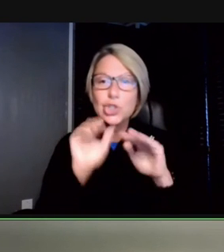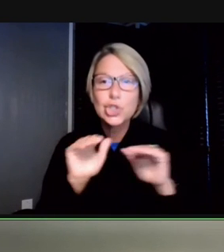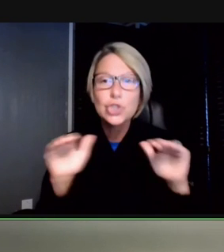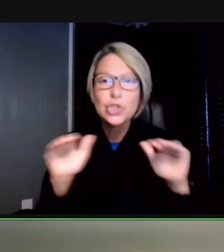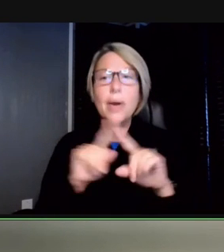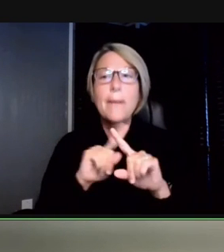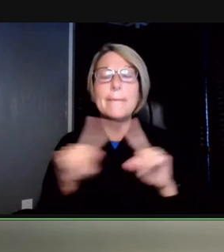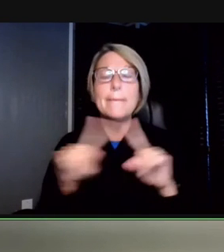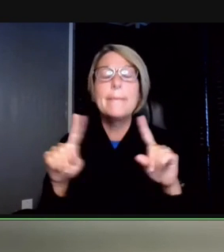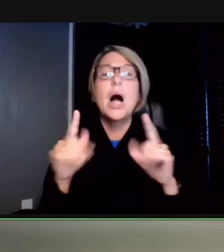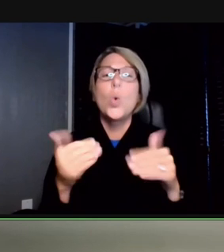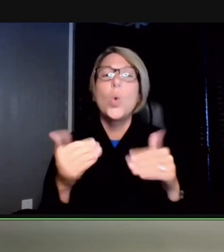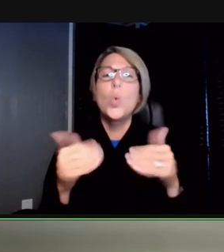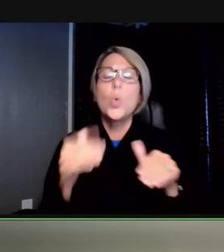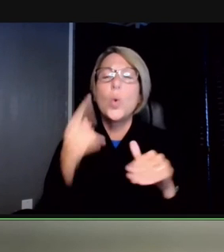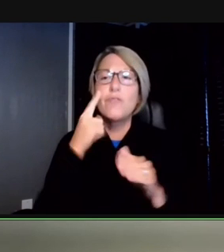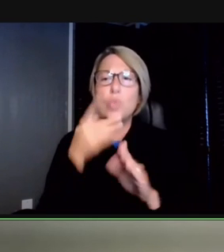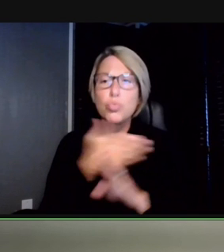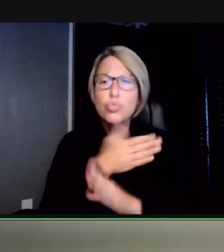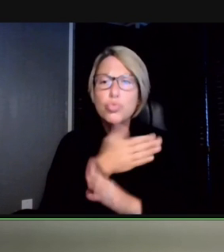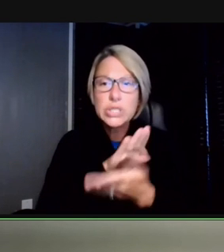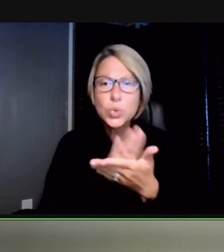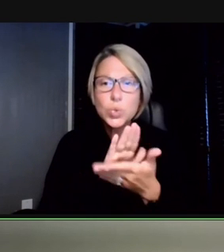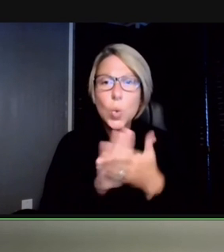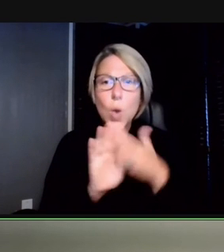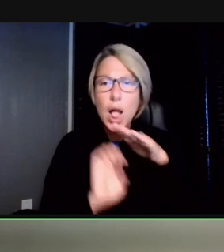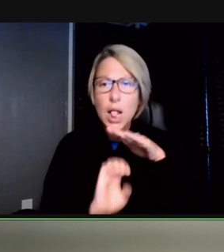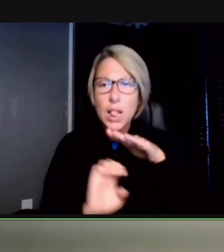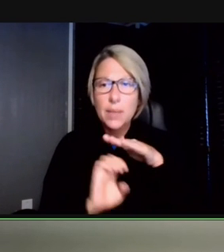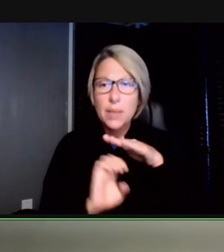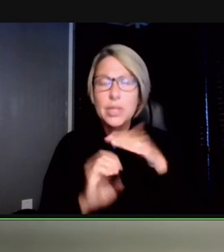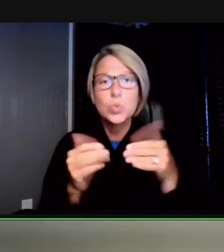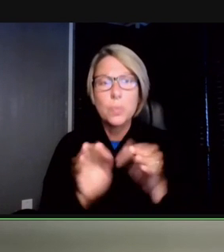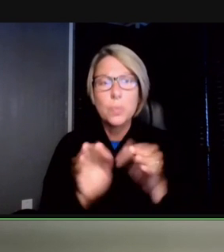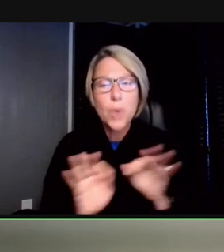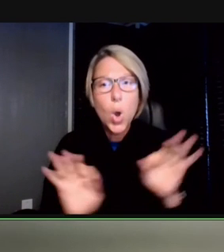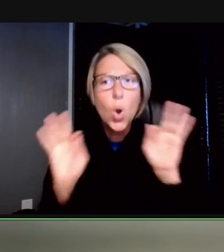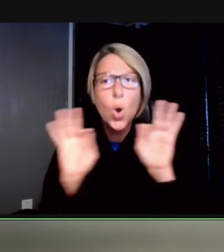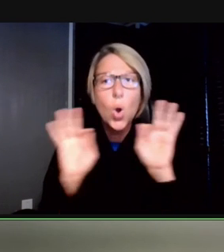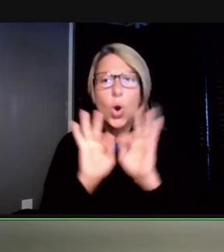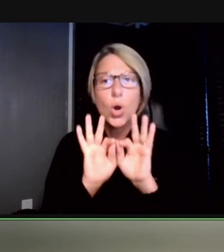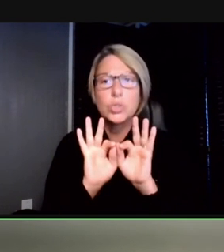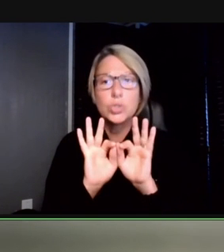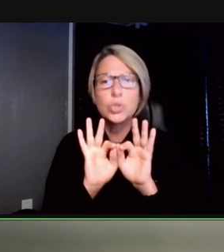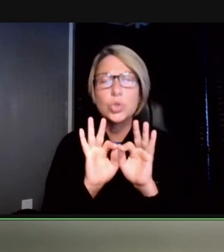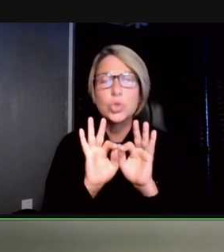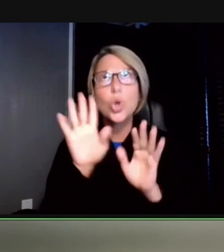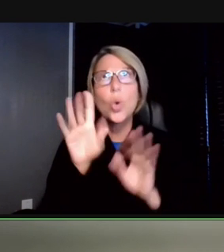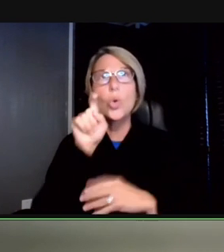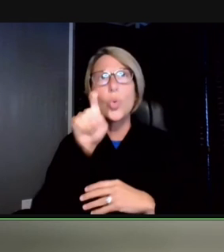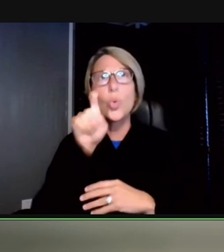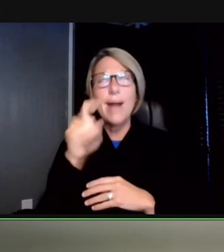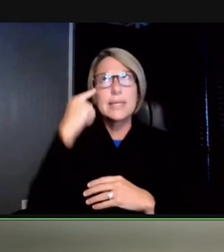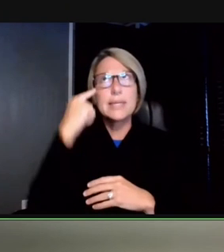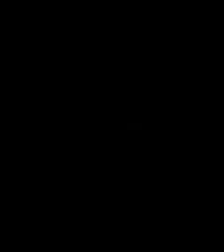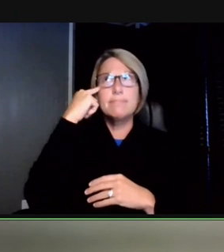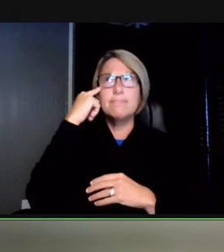for preschool and elementary school. So again, I want you to think of cognitive ages of your